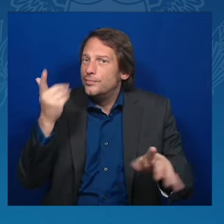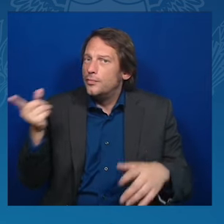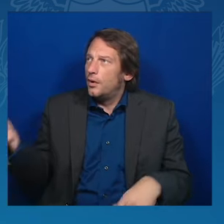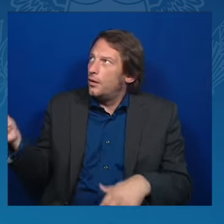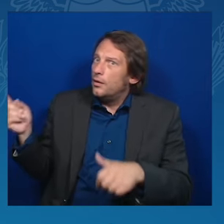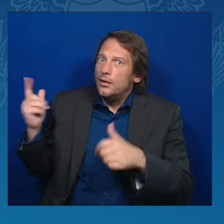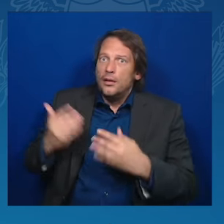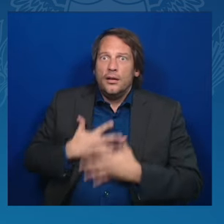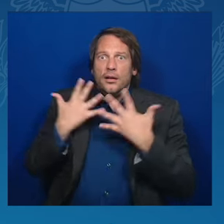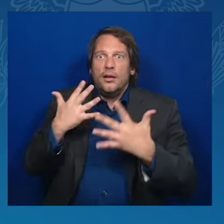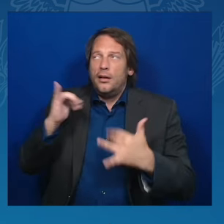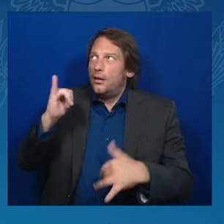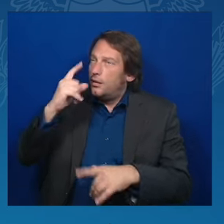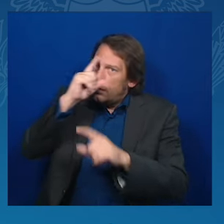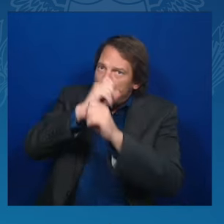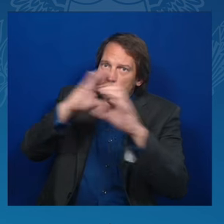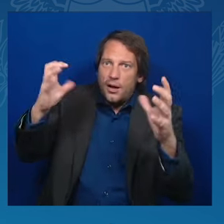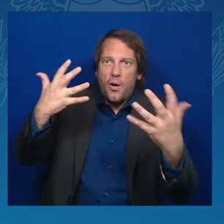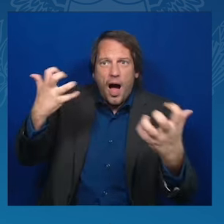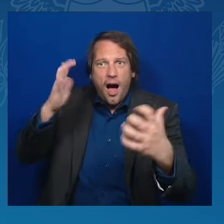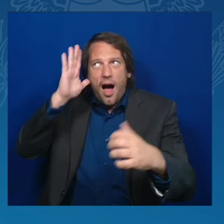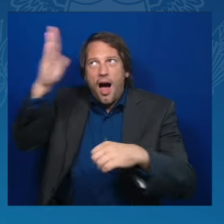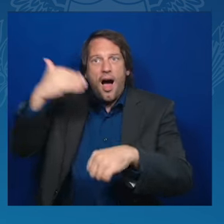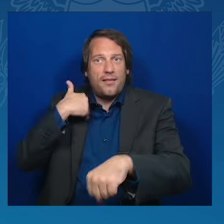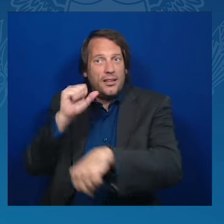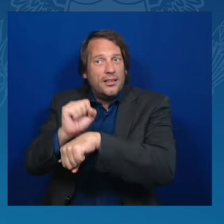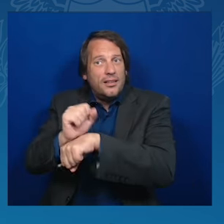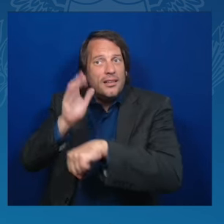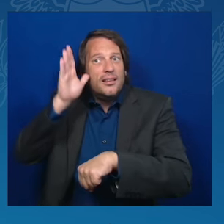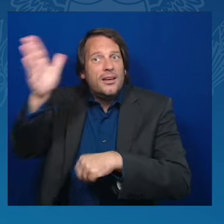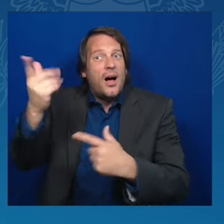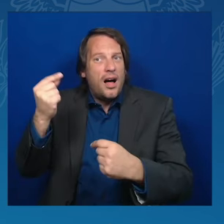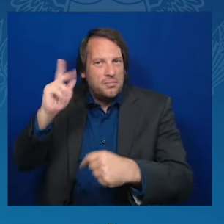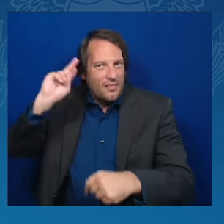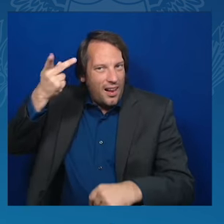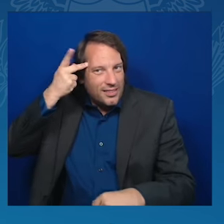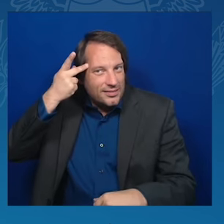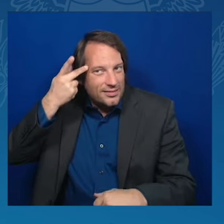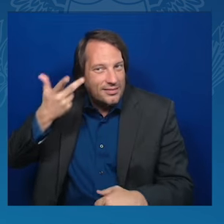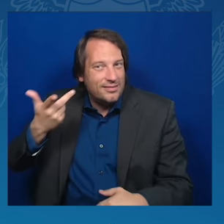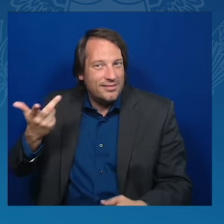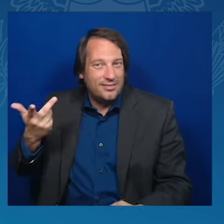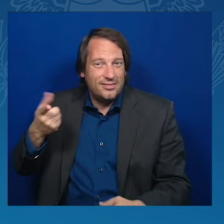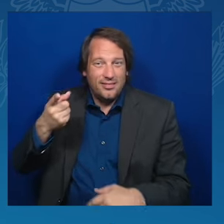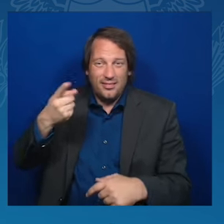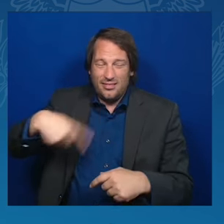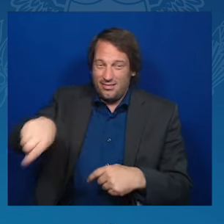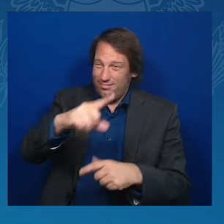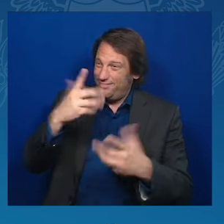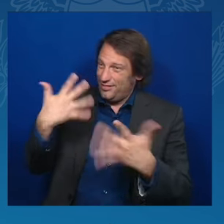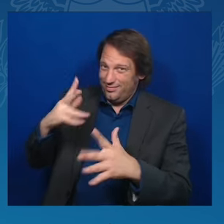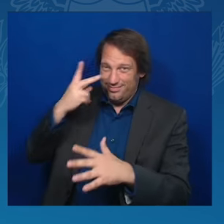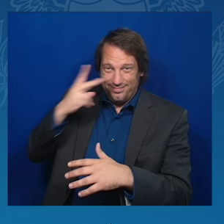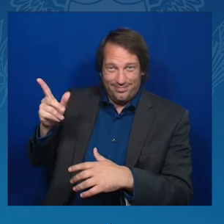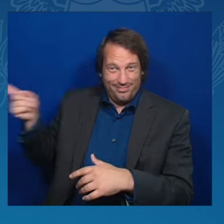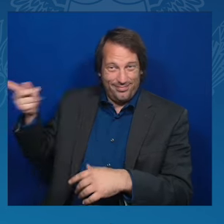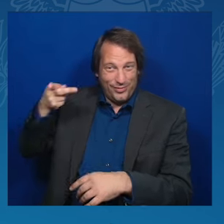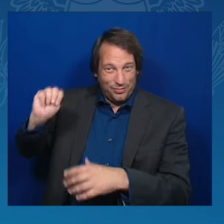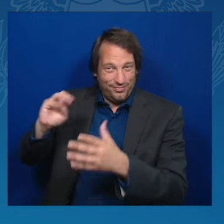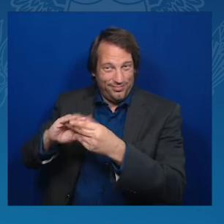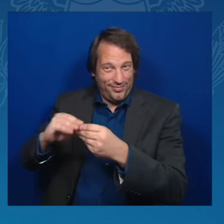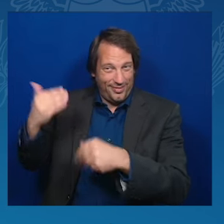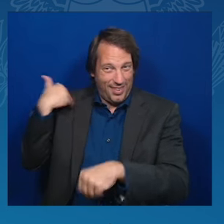speak last night at the White House and today before our Congress know how he's mastered the ability to speak to